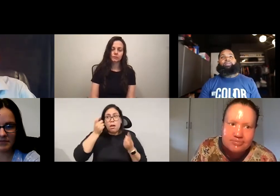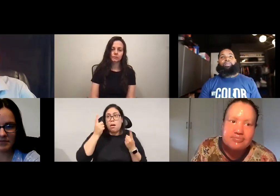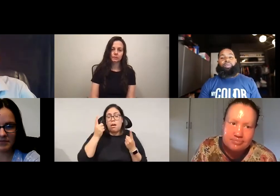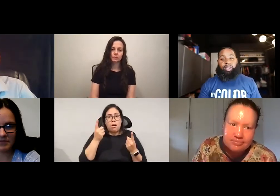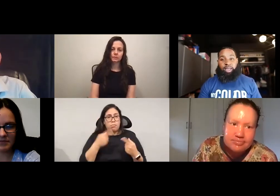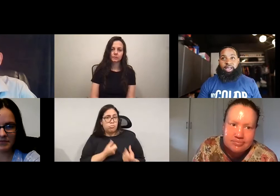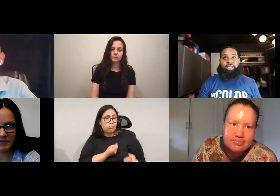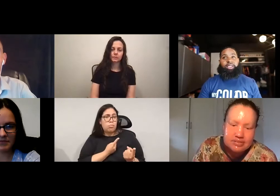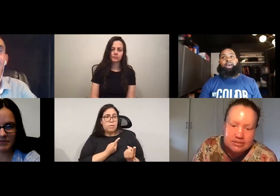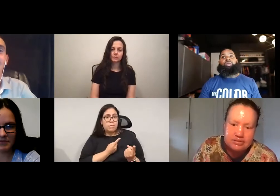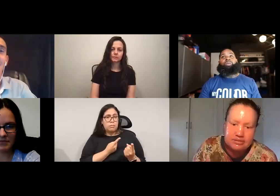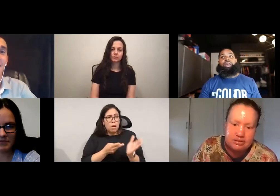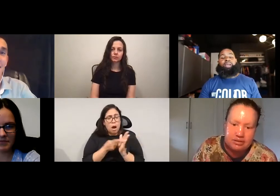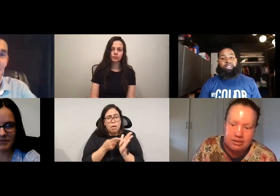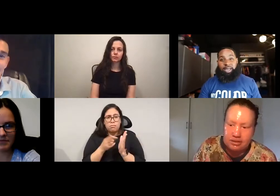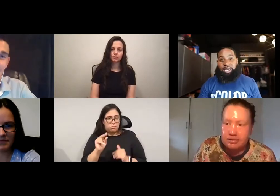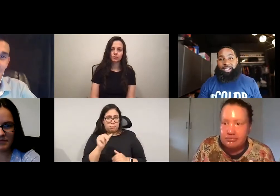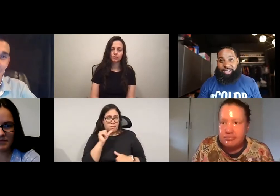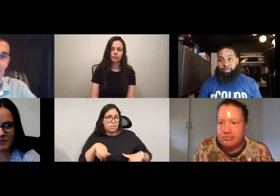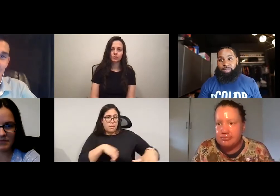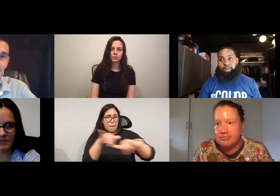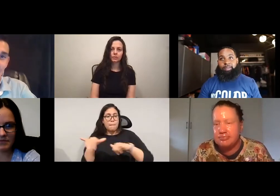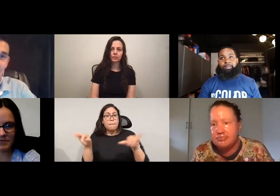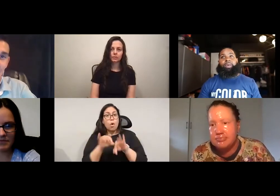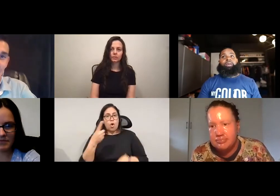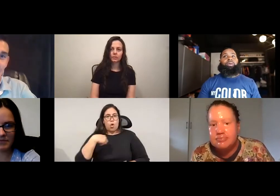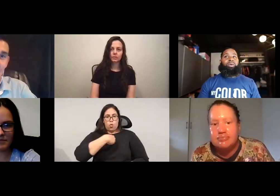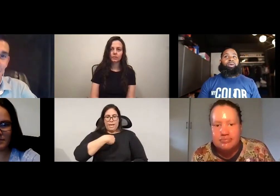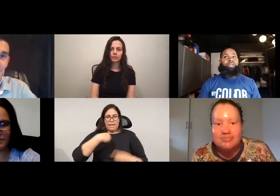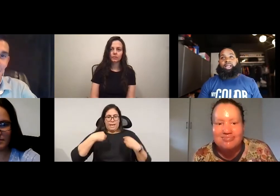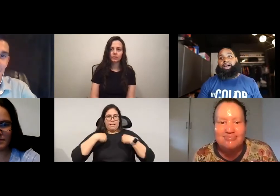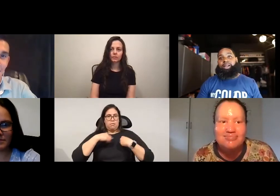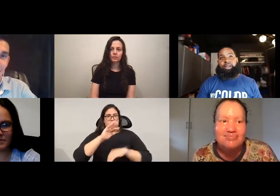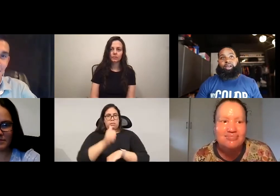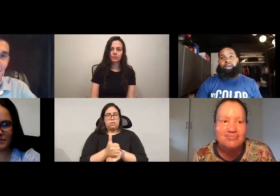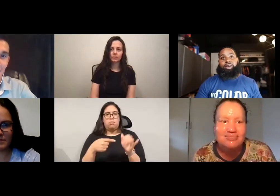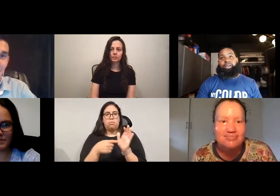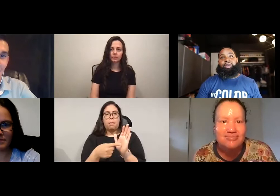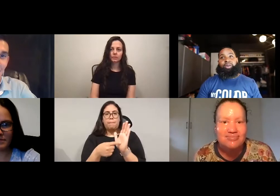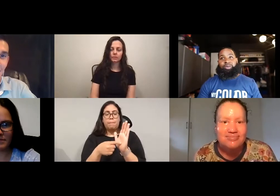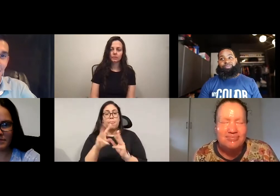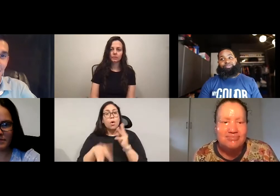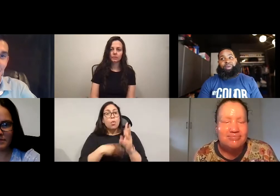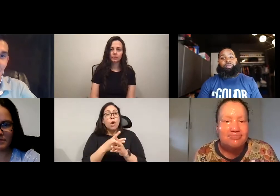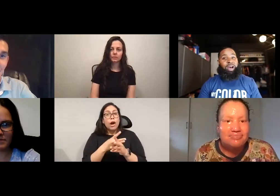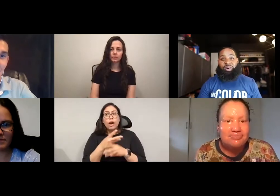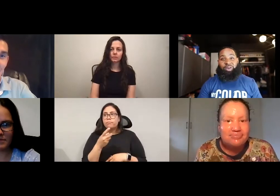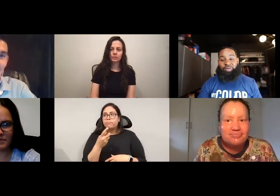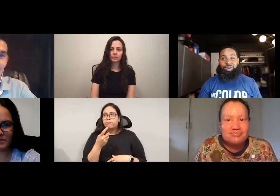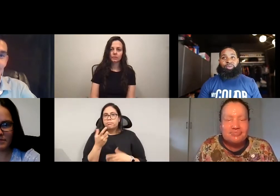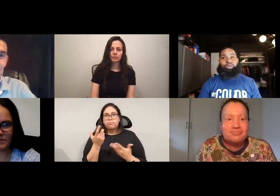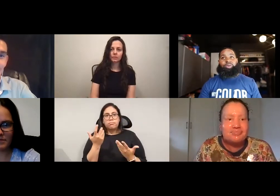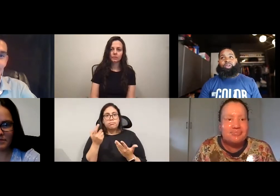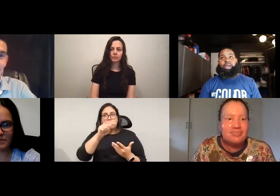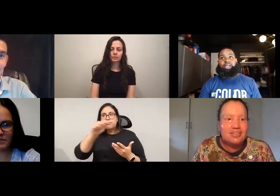have. The thing is that we can set an example. The world is not people have their